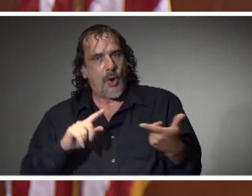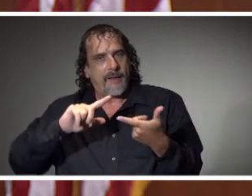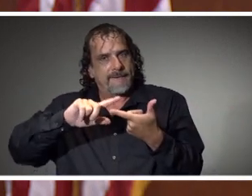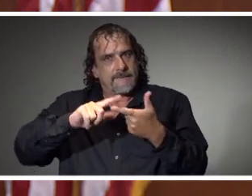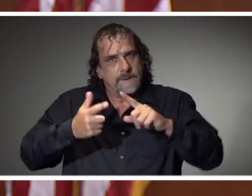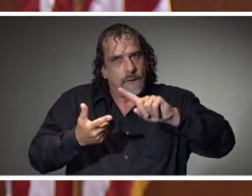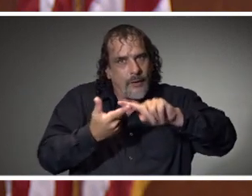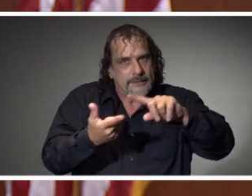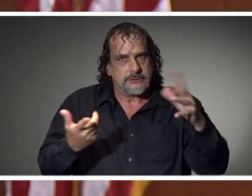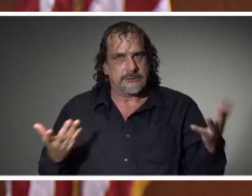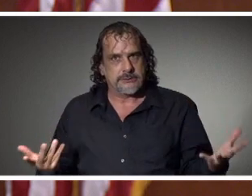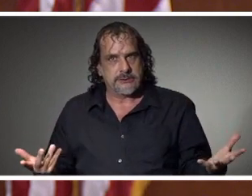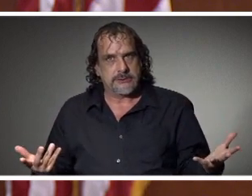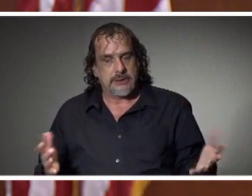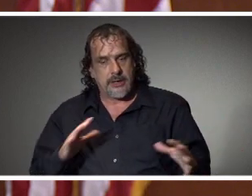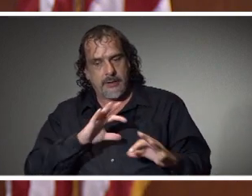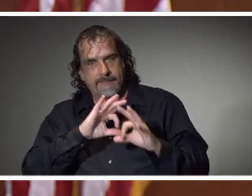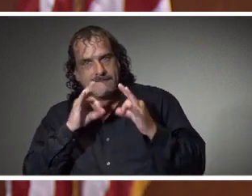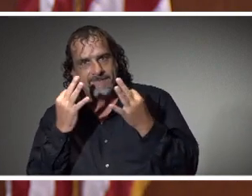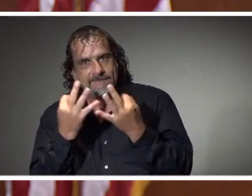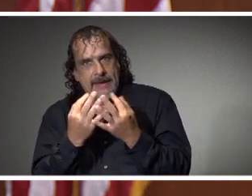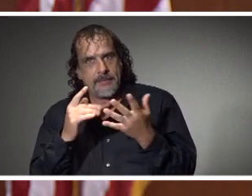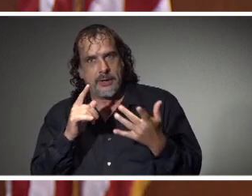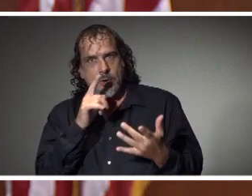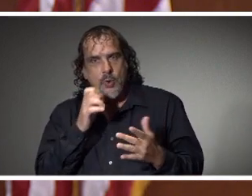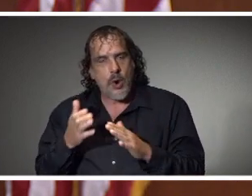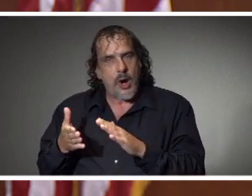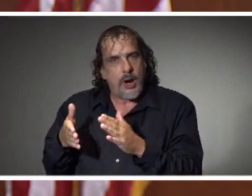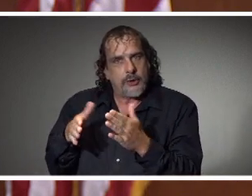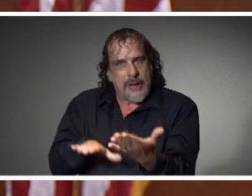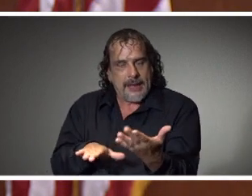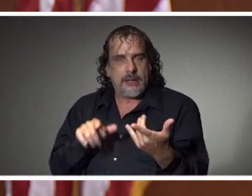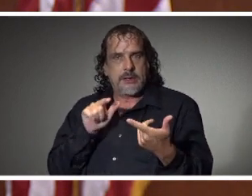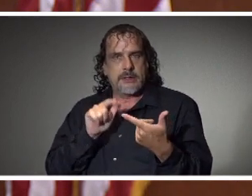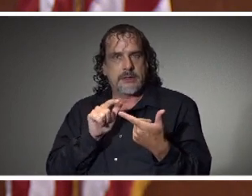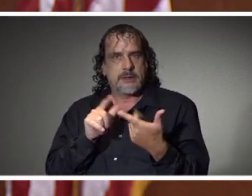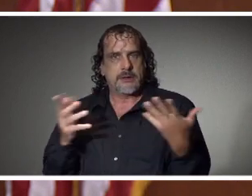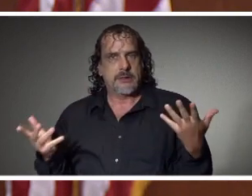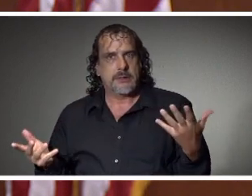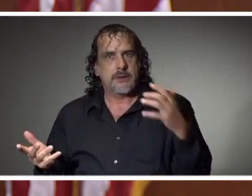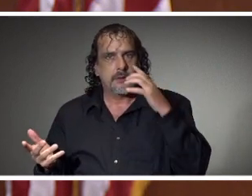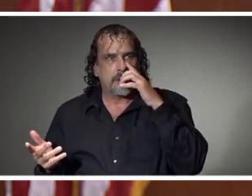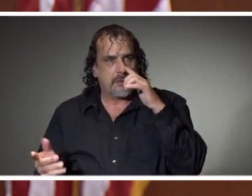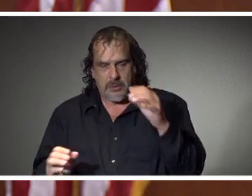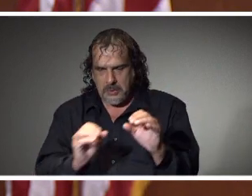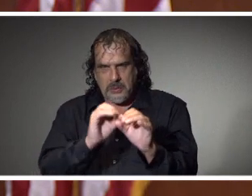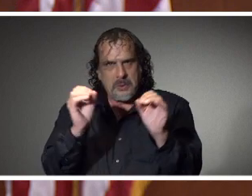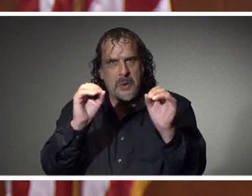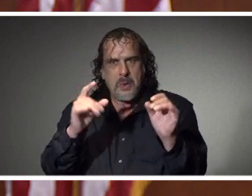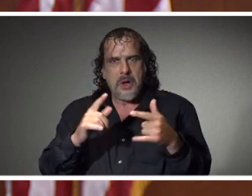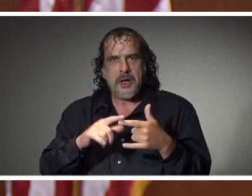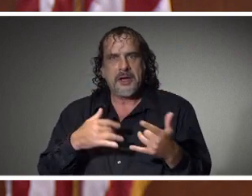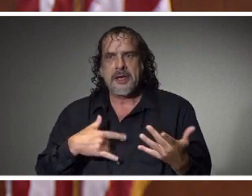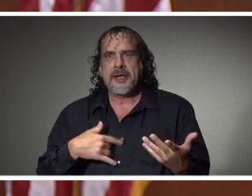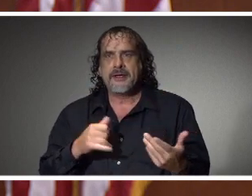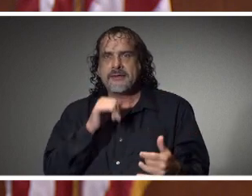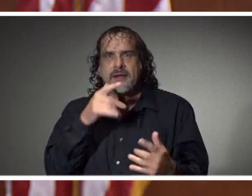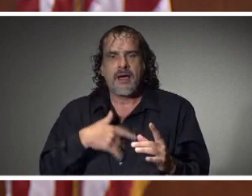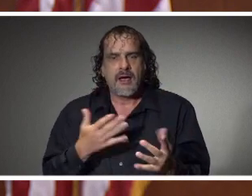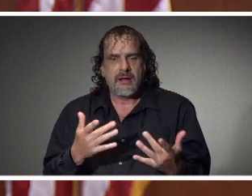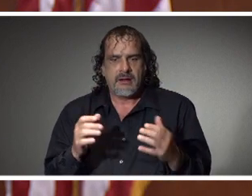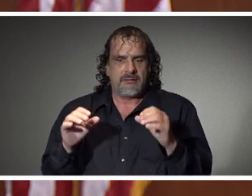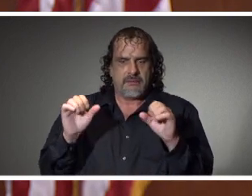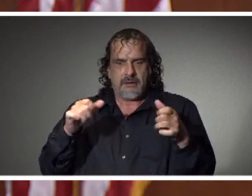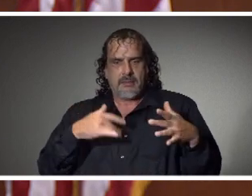friends, and they are our family. No one is invincible. Some are personally